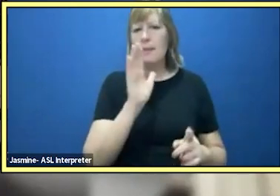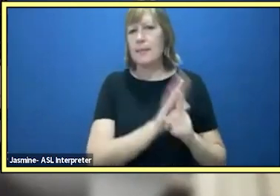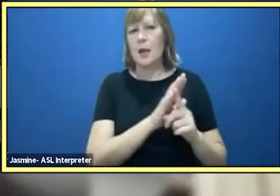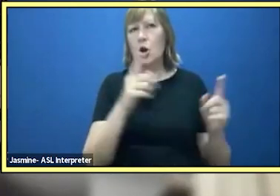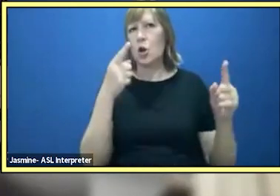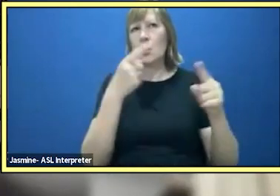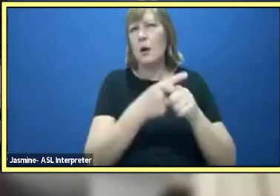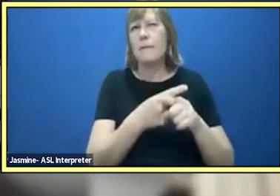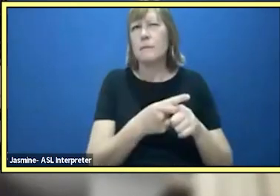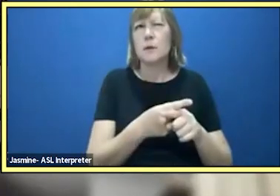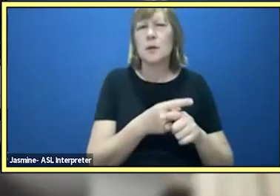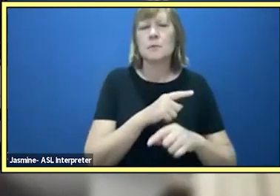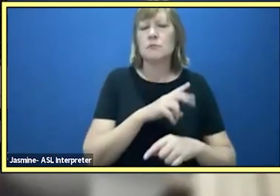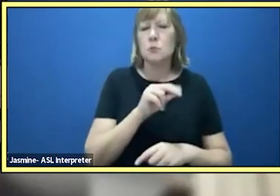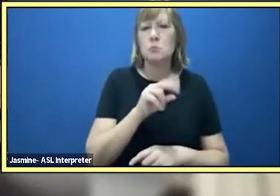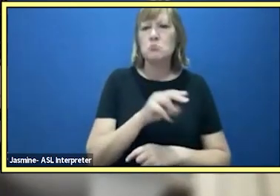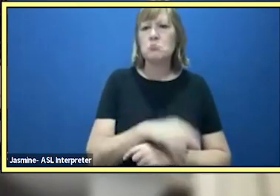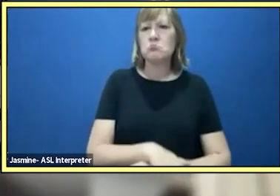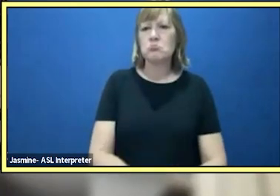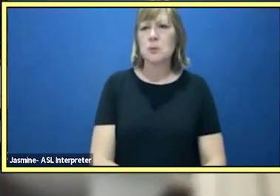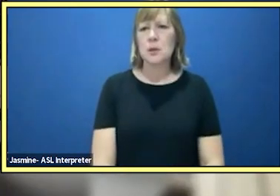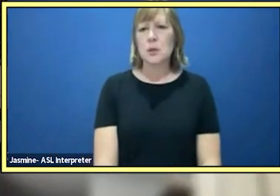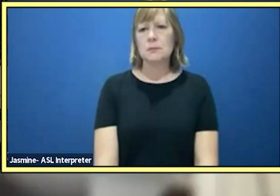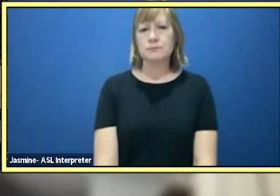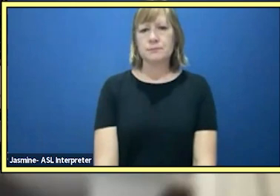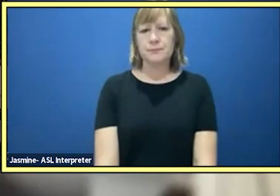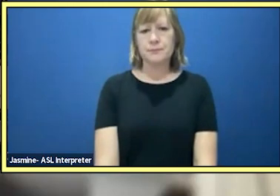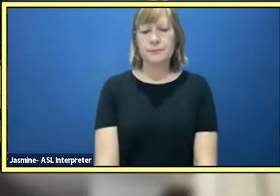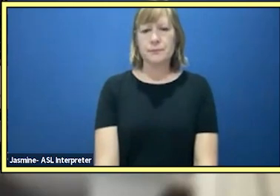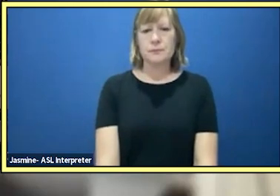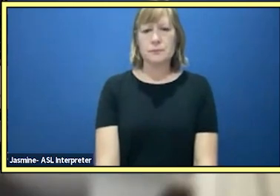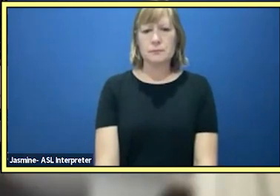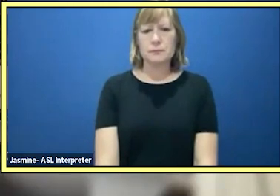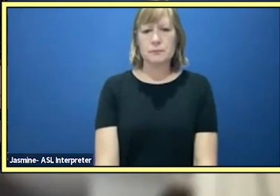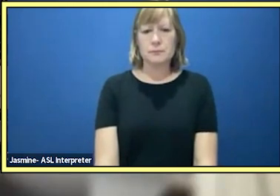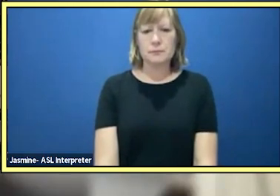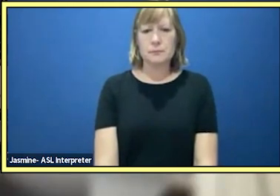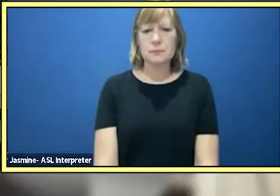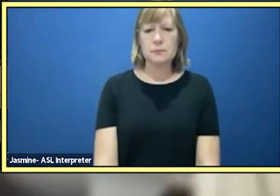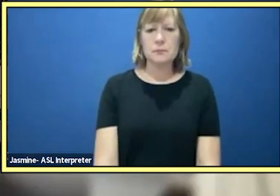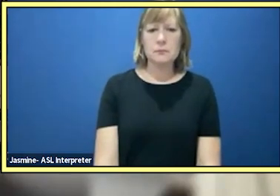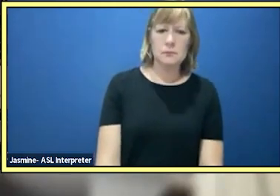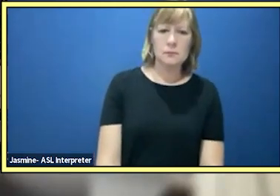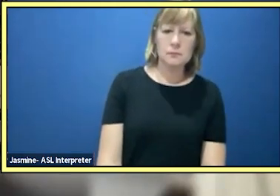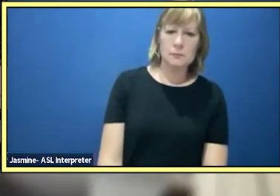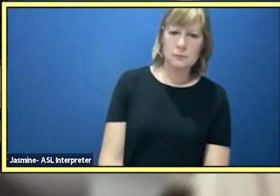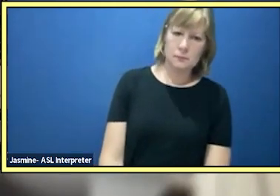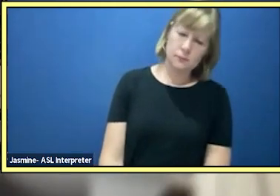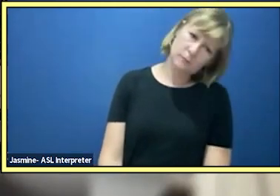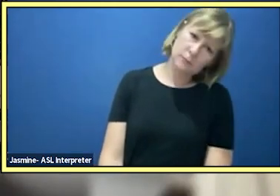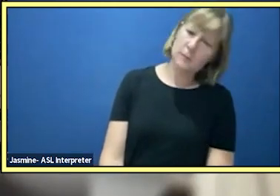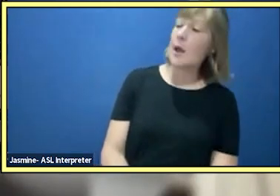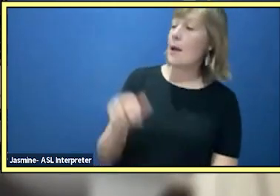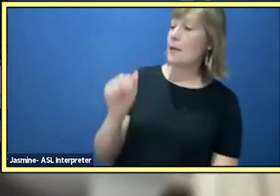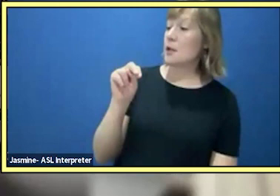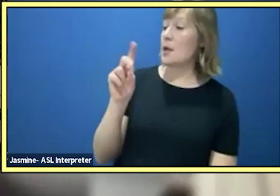The other part there, Andrew, I think that was actually from Andrea. She put that one was actually from her. So Andrea, do you want to read that